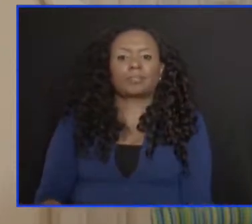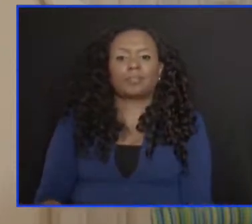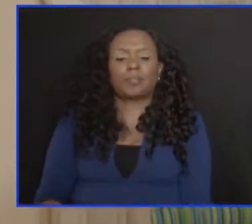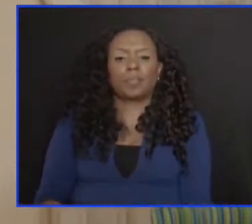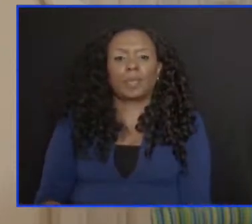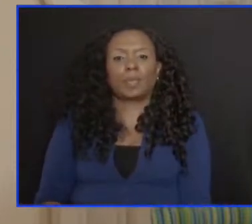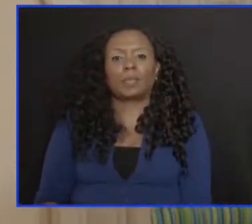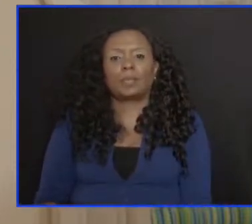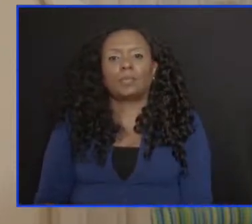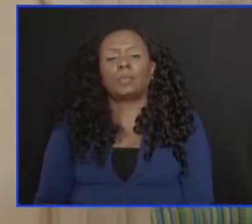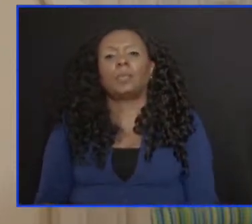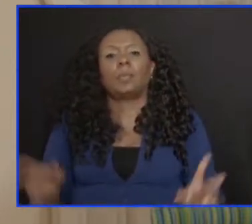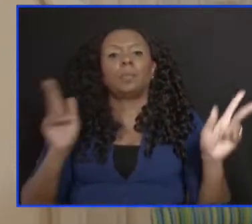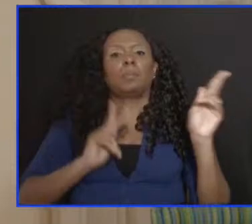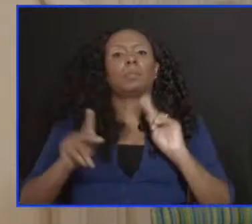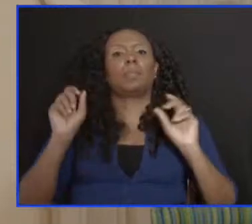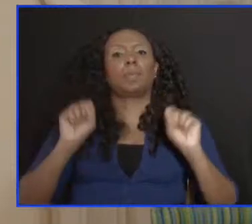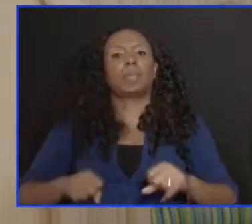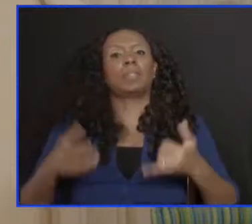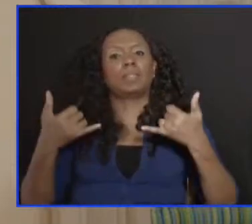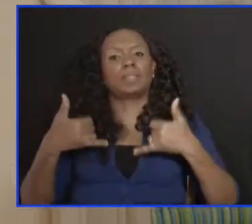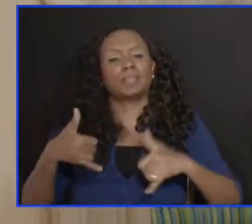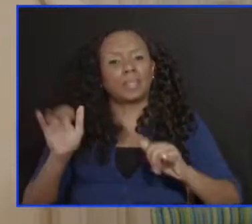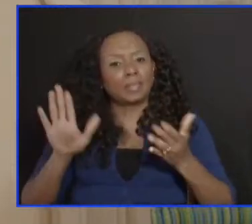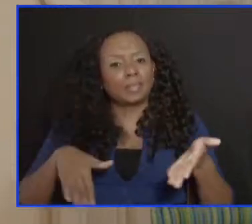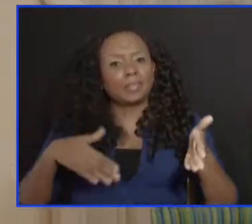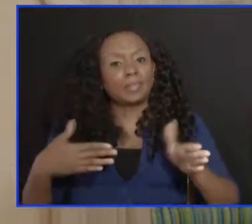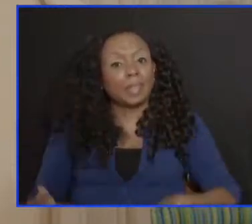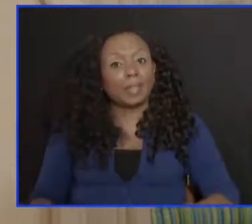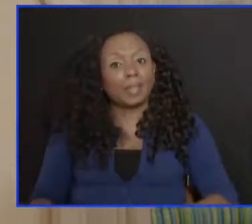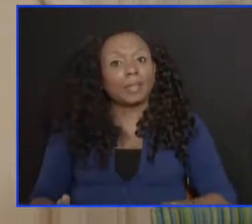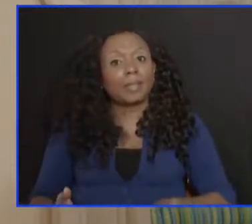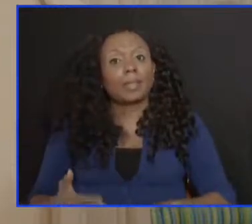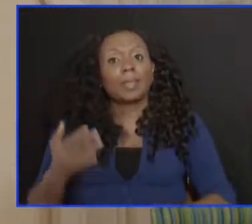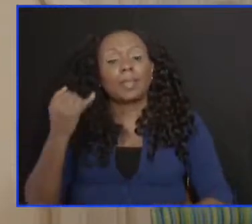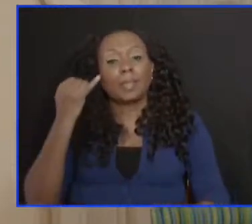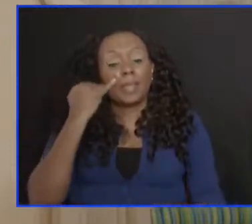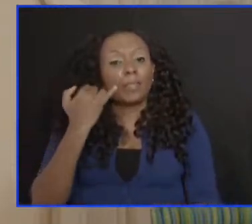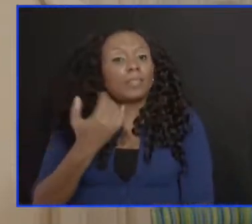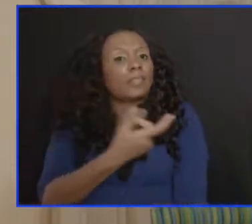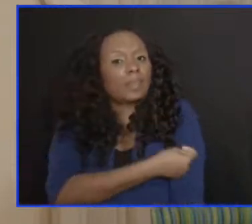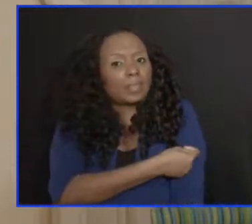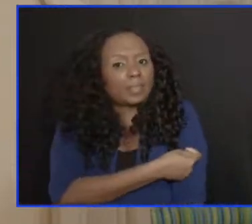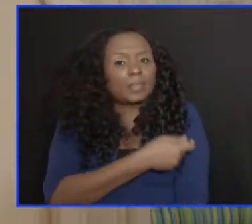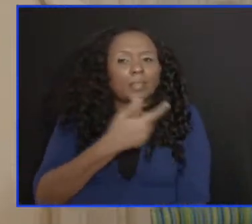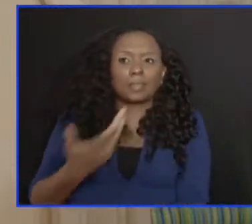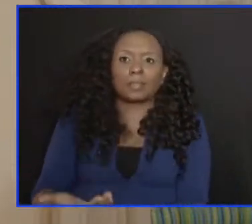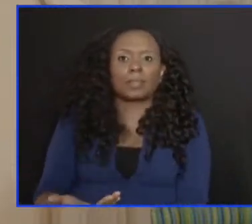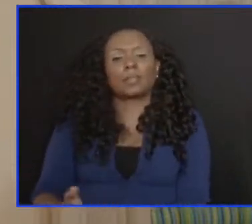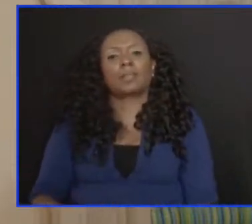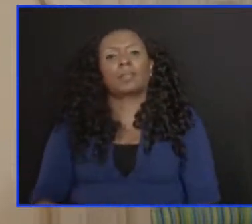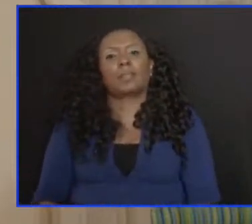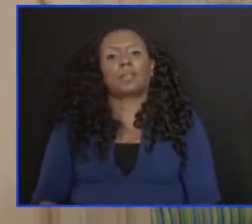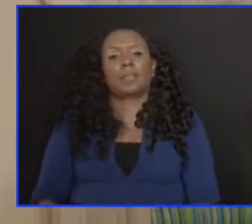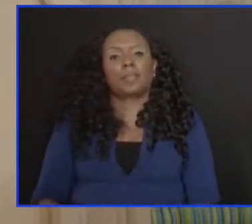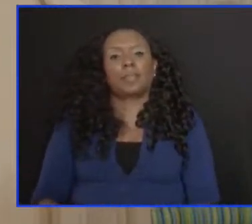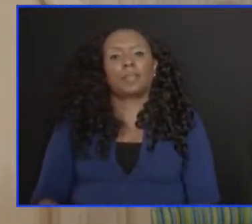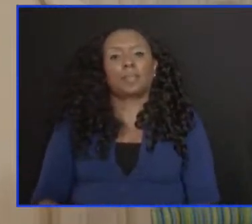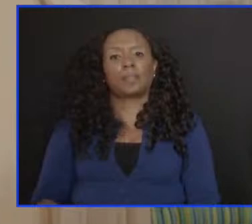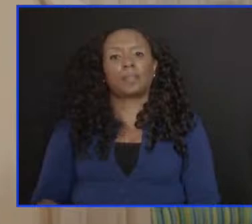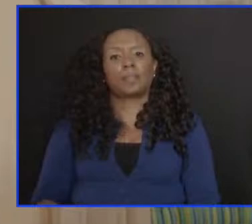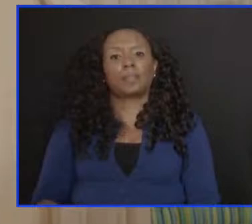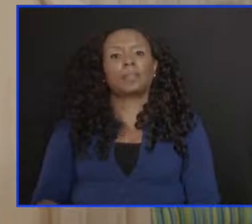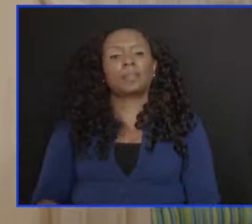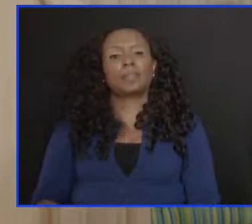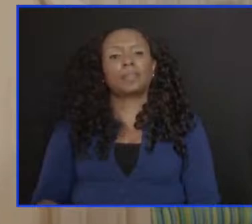can still die with COVID, and we would have talked about not only today the reasons why people die. The vaccine certainly is